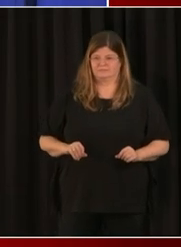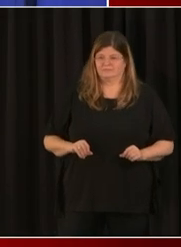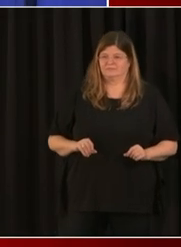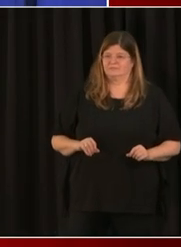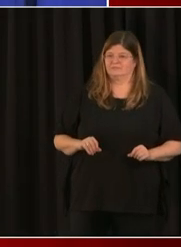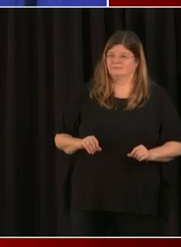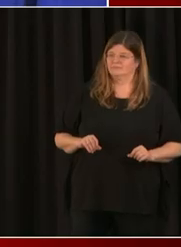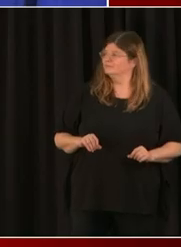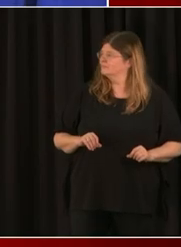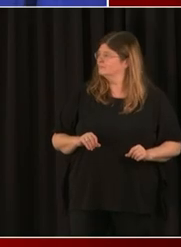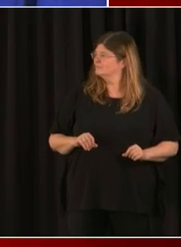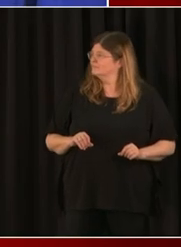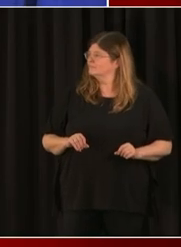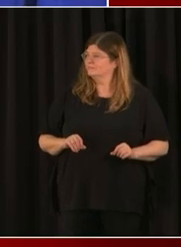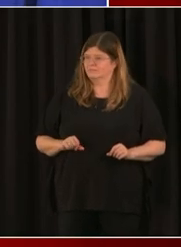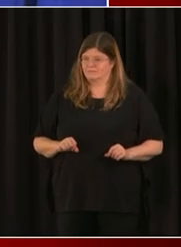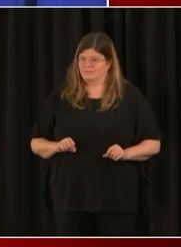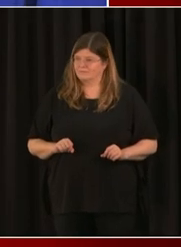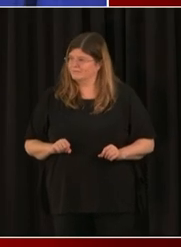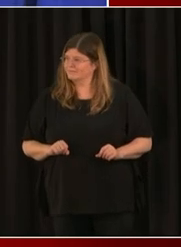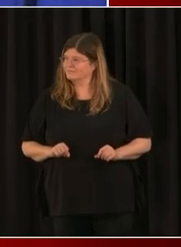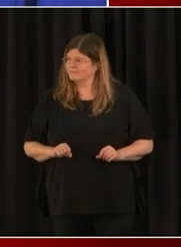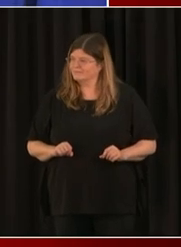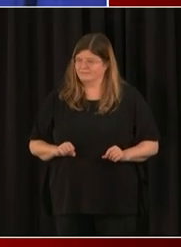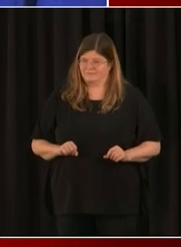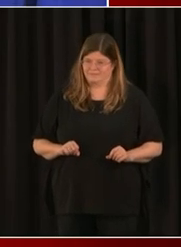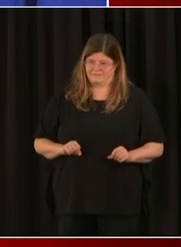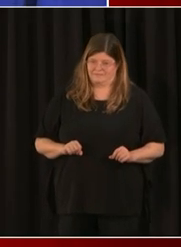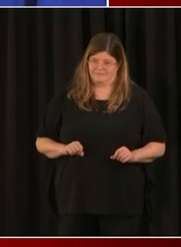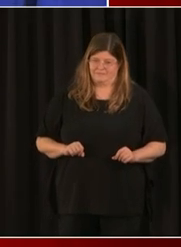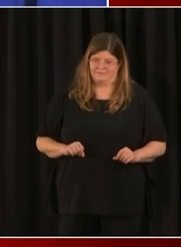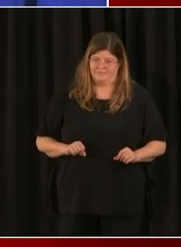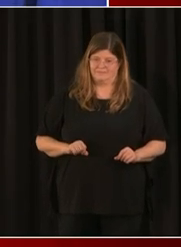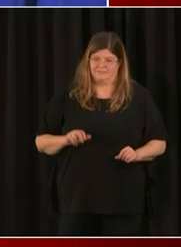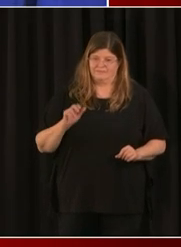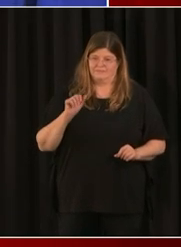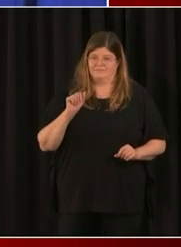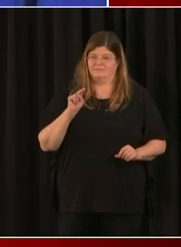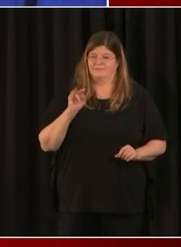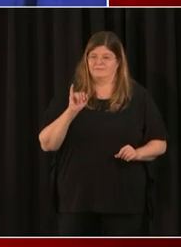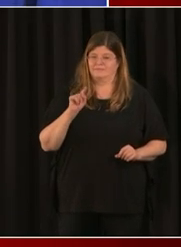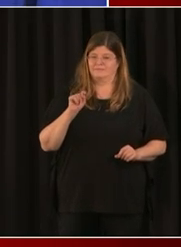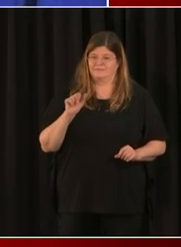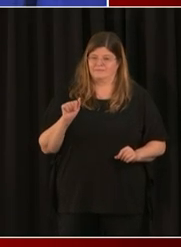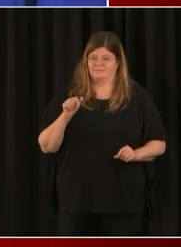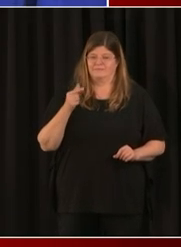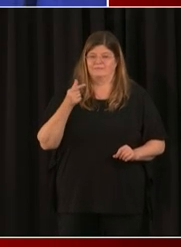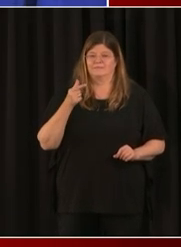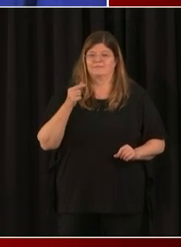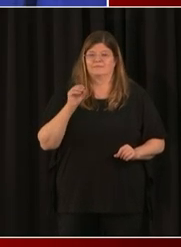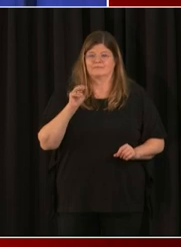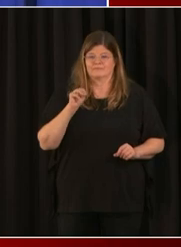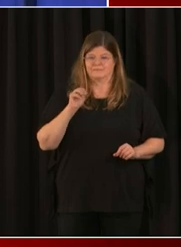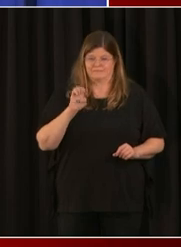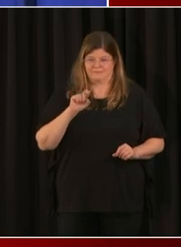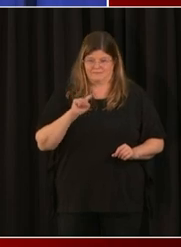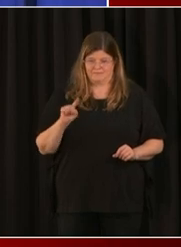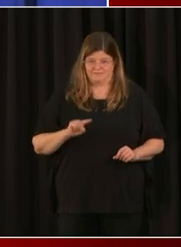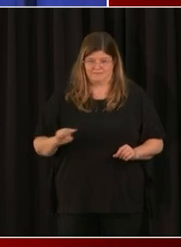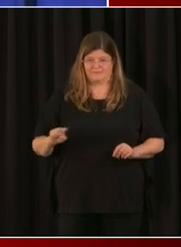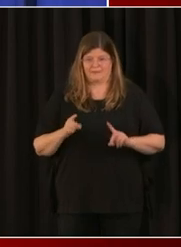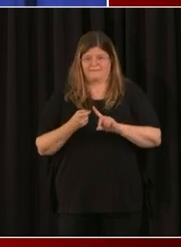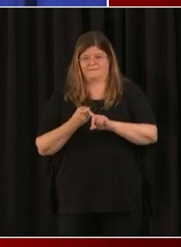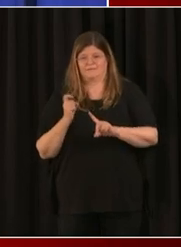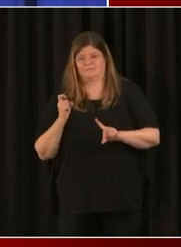Yes. Hi, Amanda Gomez. I write for Washington City Paper. A question for the chief. So the last time, right,